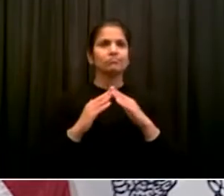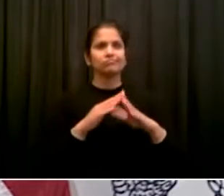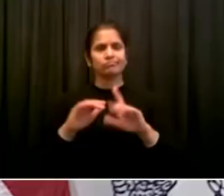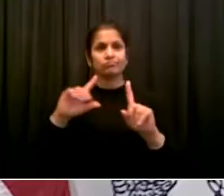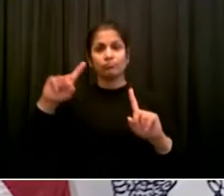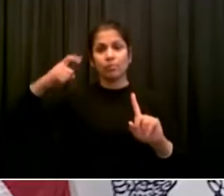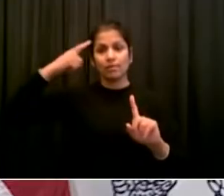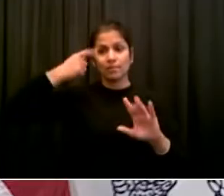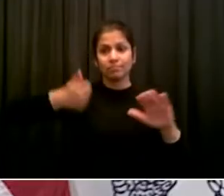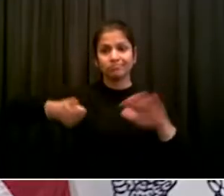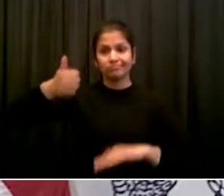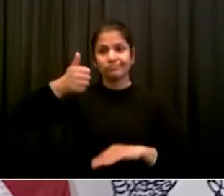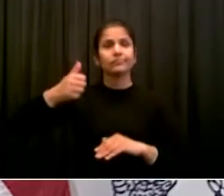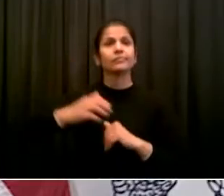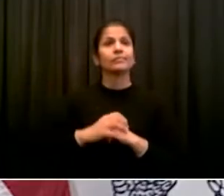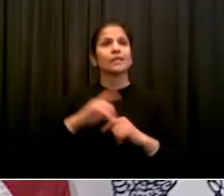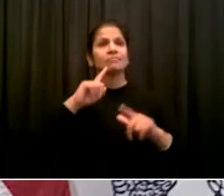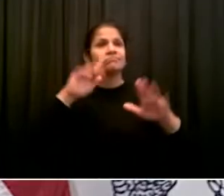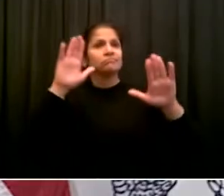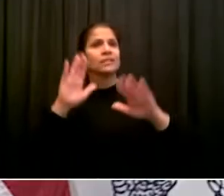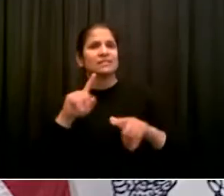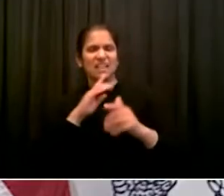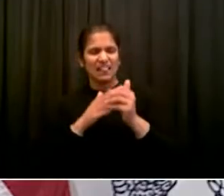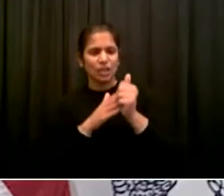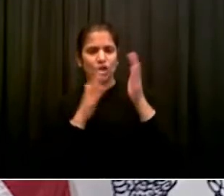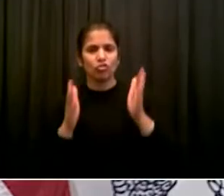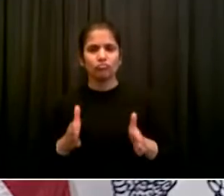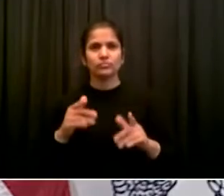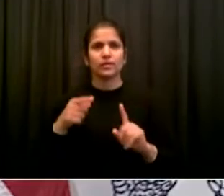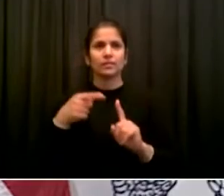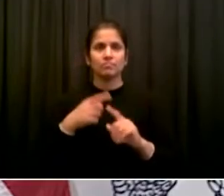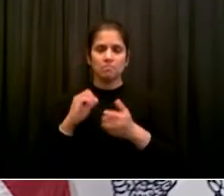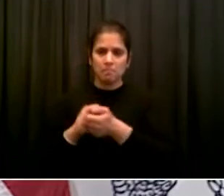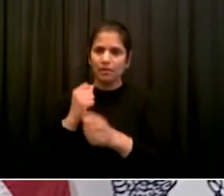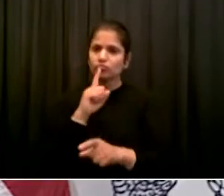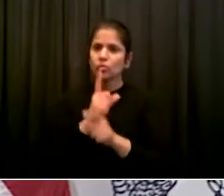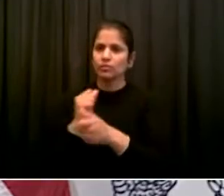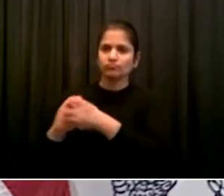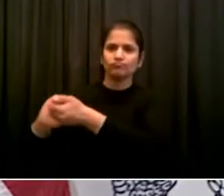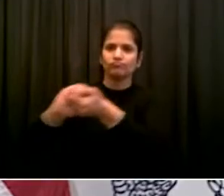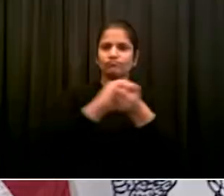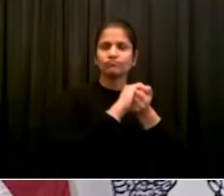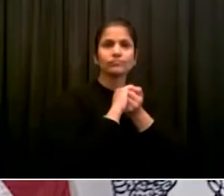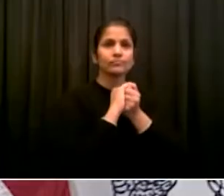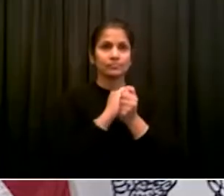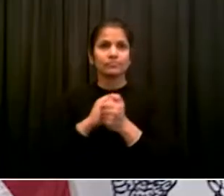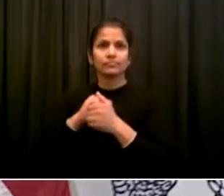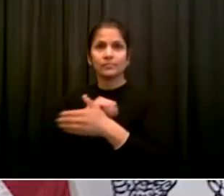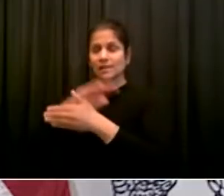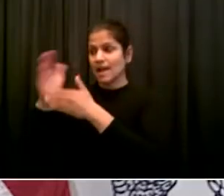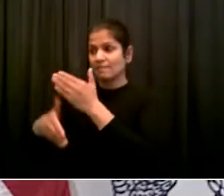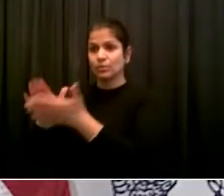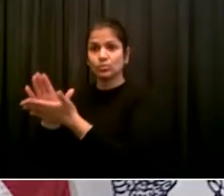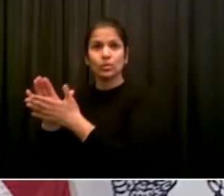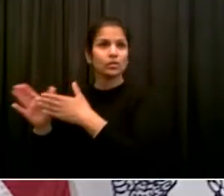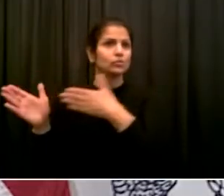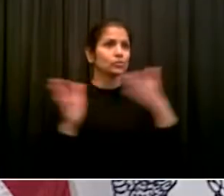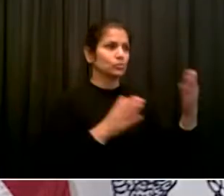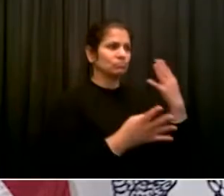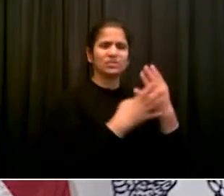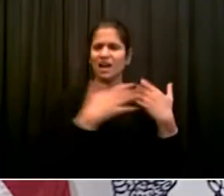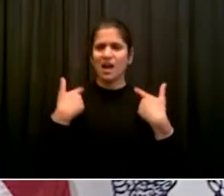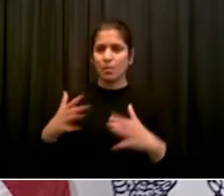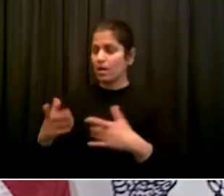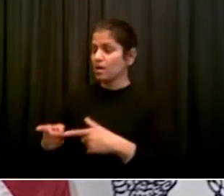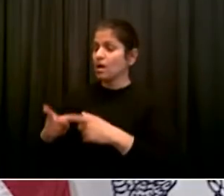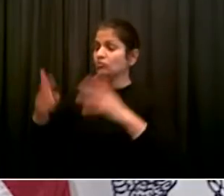group of leaders is going to work together on a major initiative to end the school-to-prison pipeline, to systematically review all